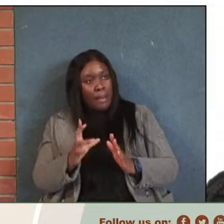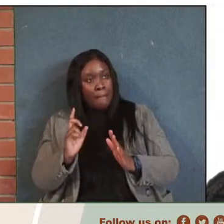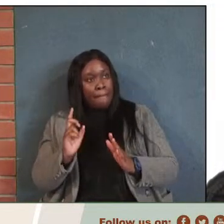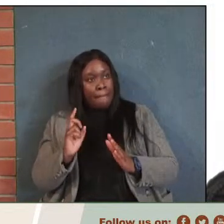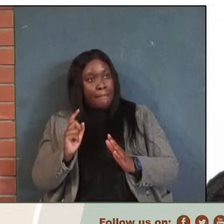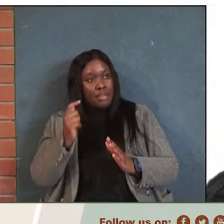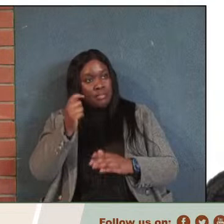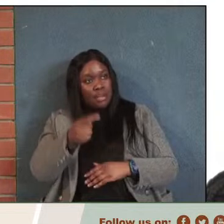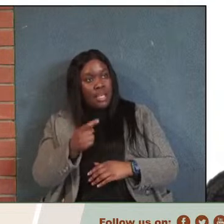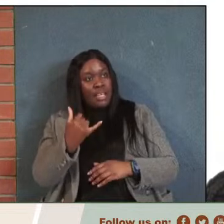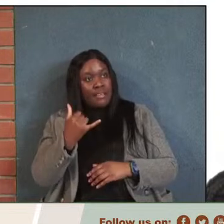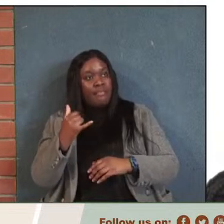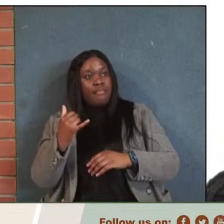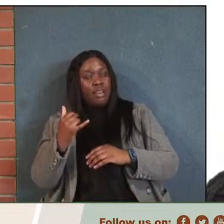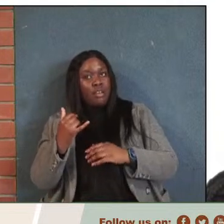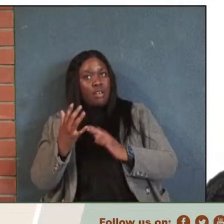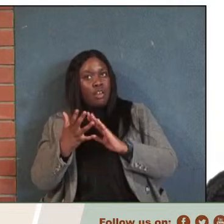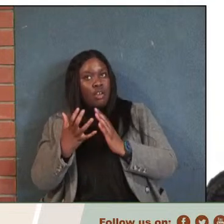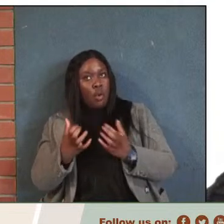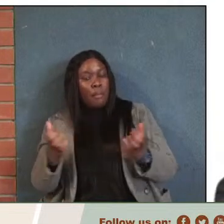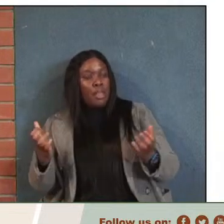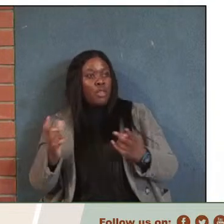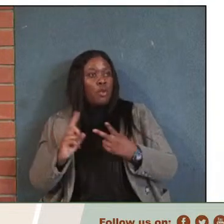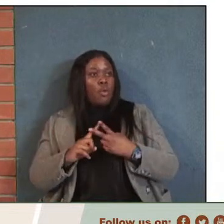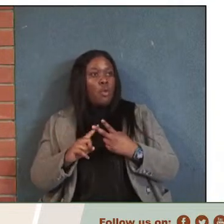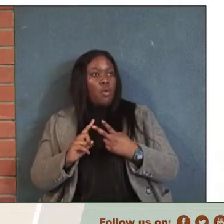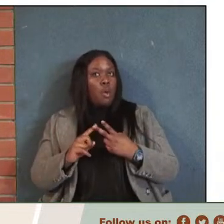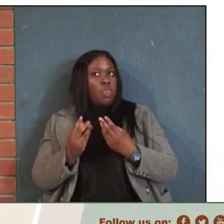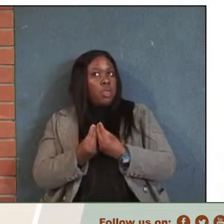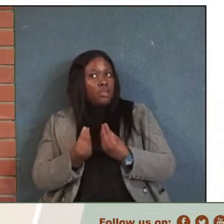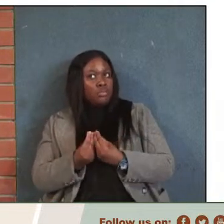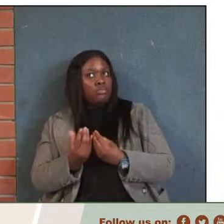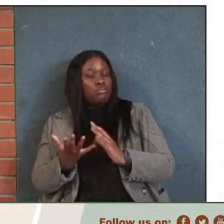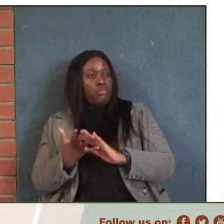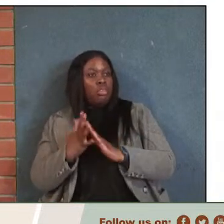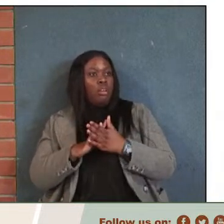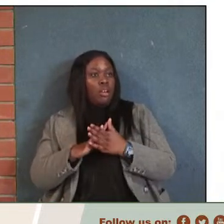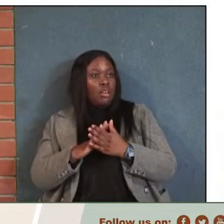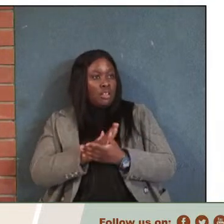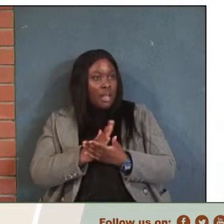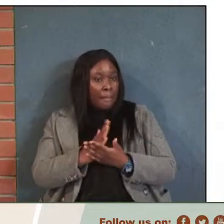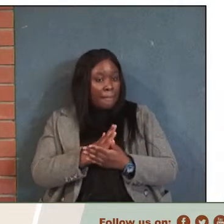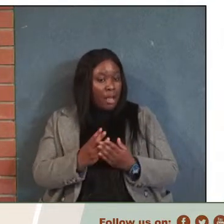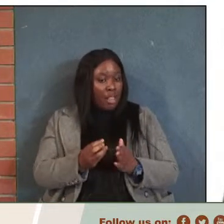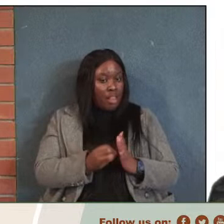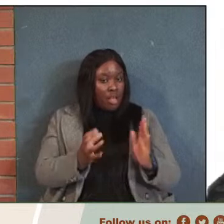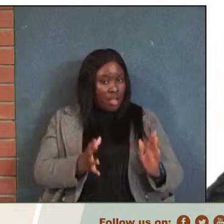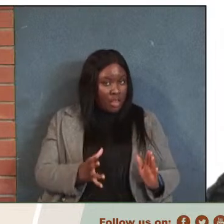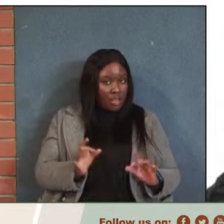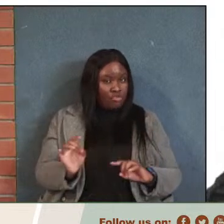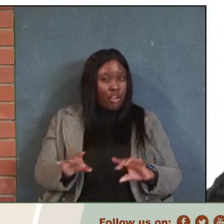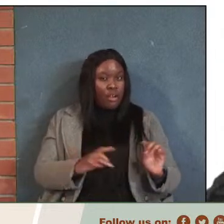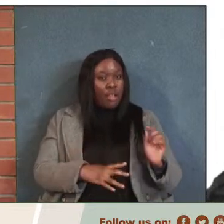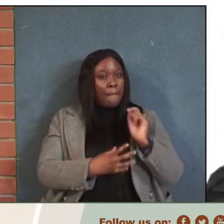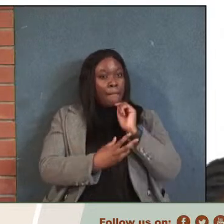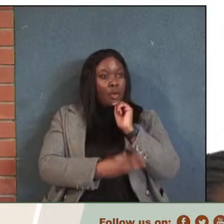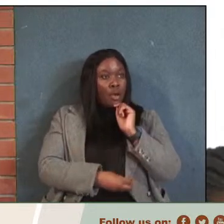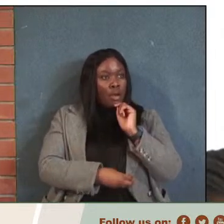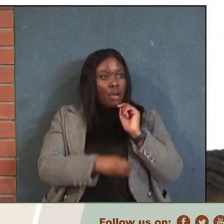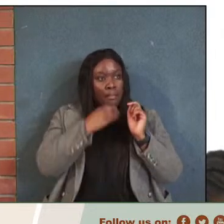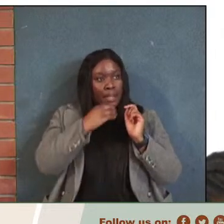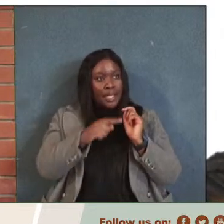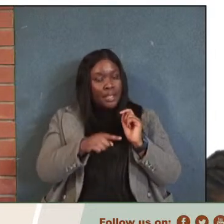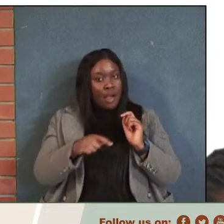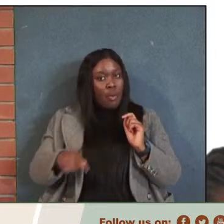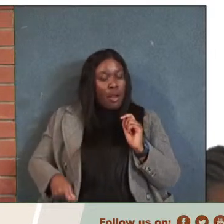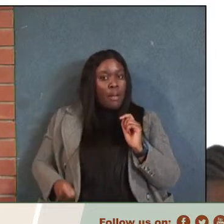school items. So other learners are coming from homes that are financially struggling. So how is that learner